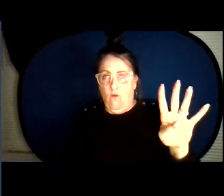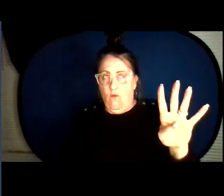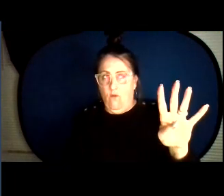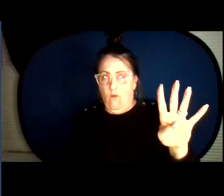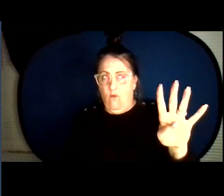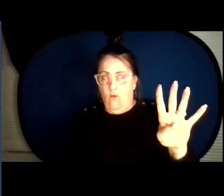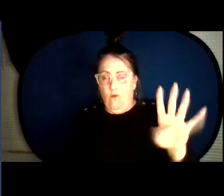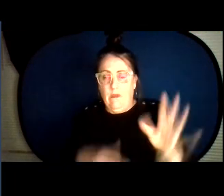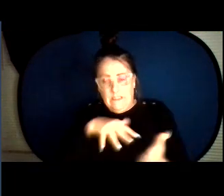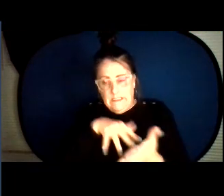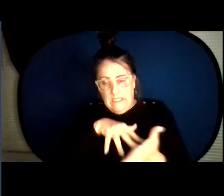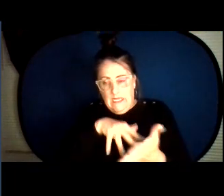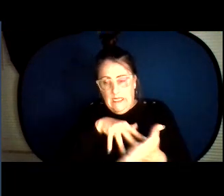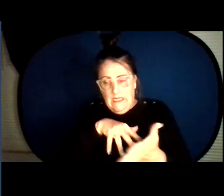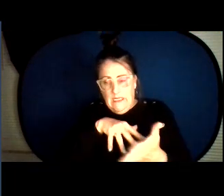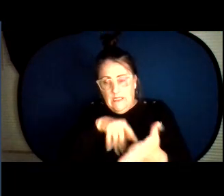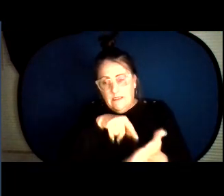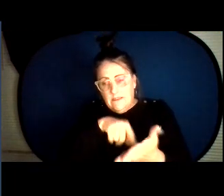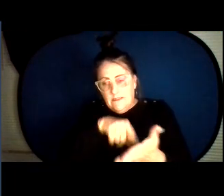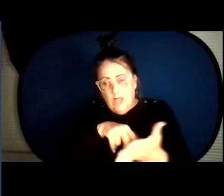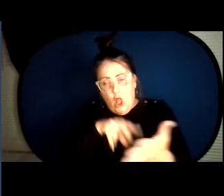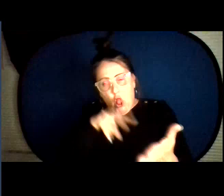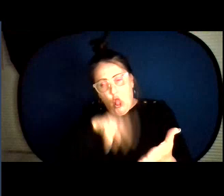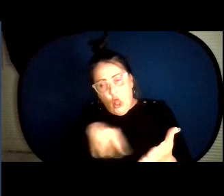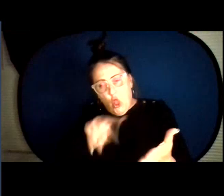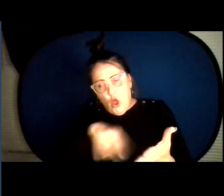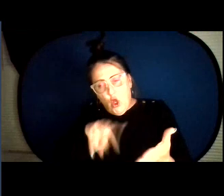study on how we look at